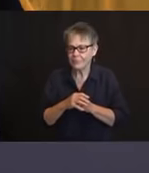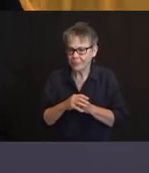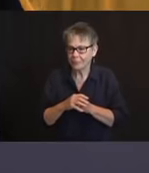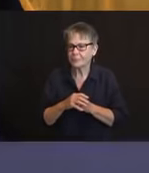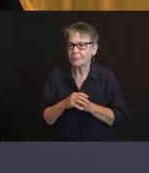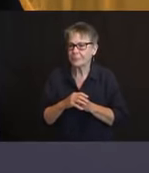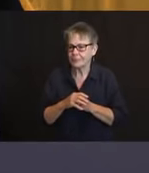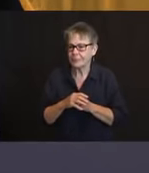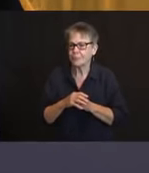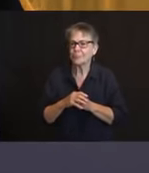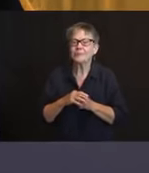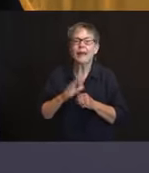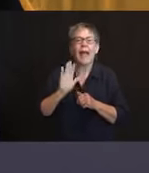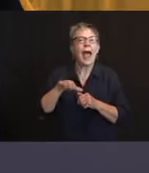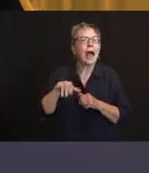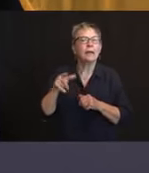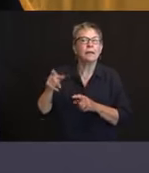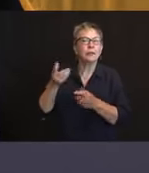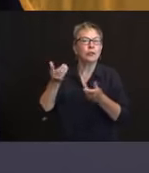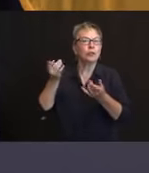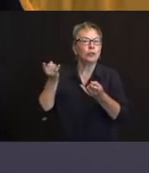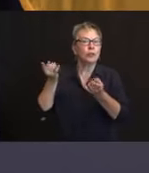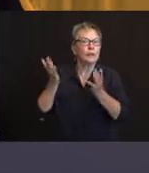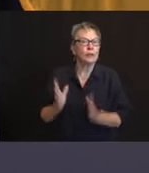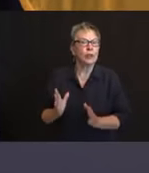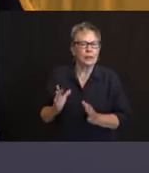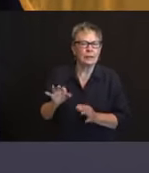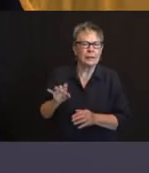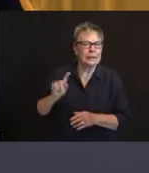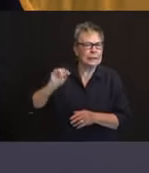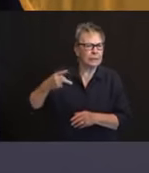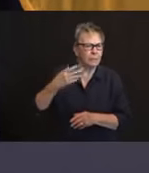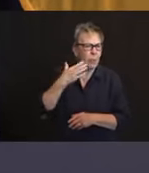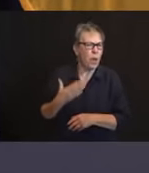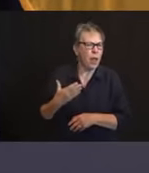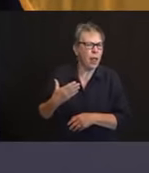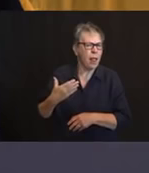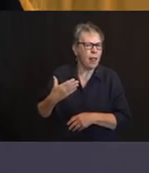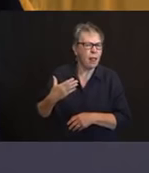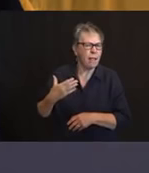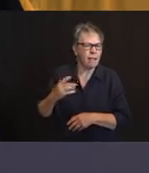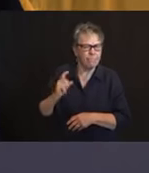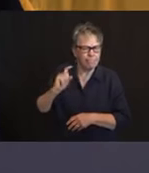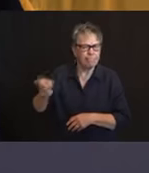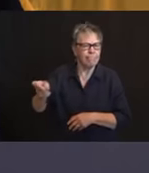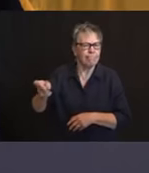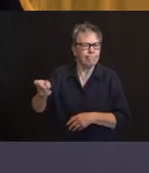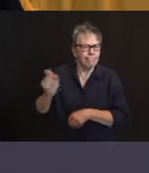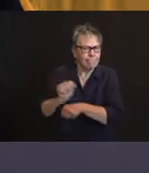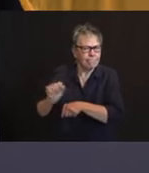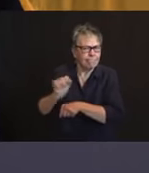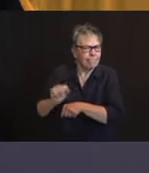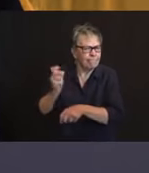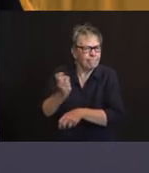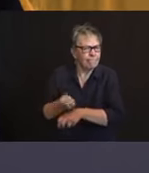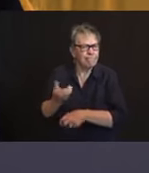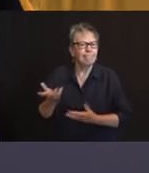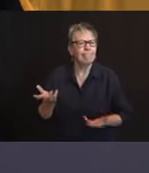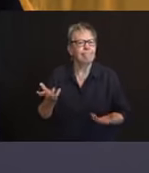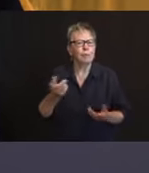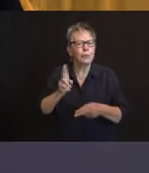Vehicle Commission getting back up and running. Common sense for the common good. Everybody coming together.